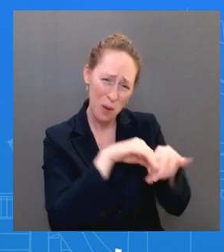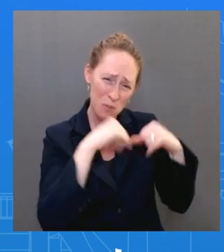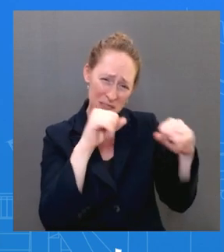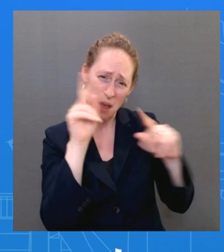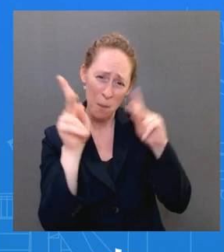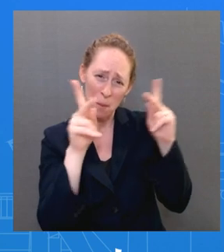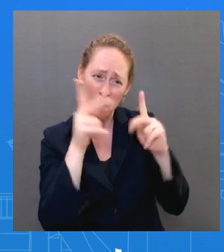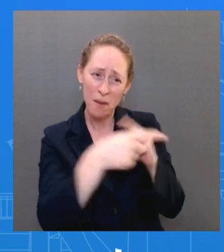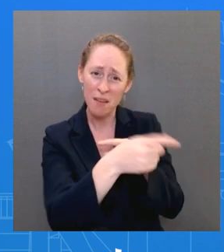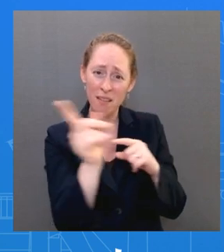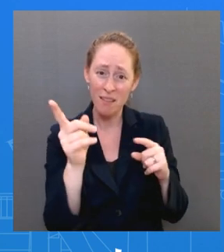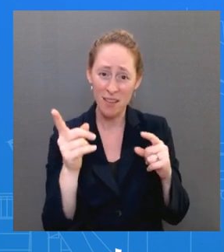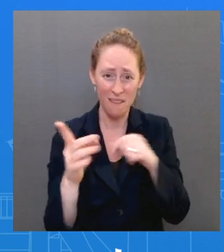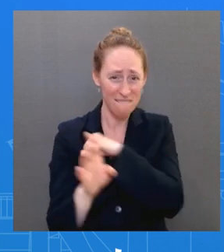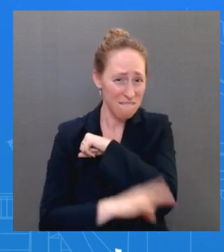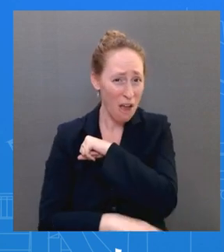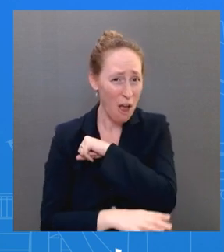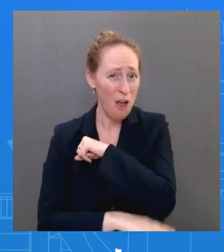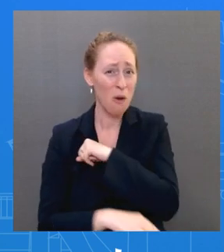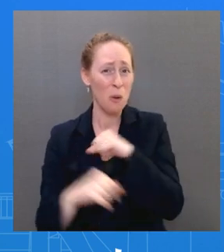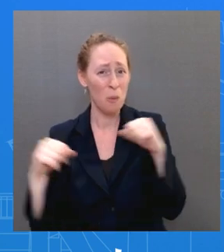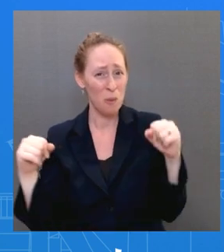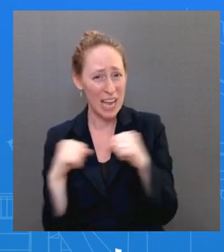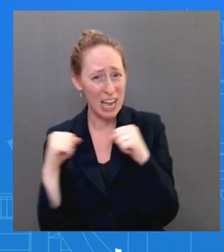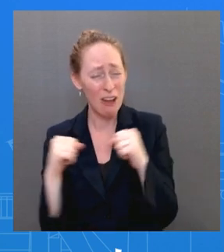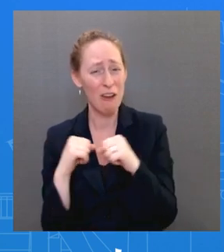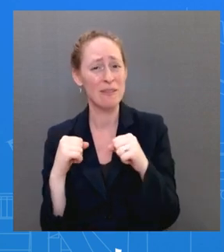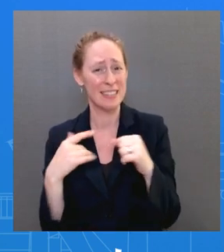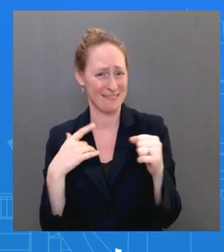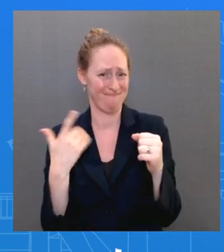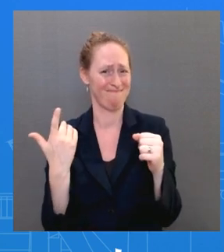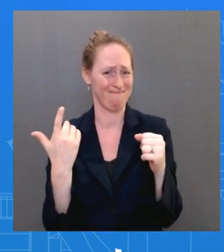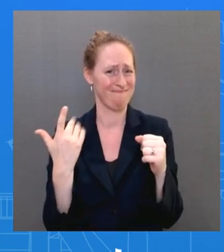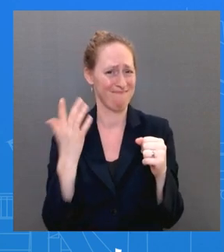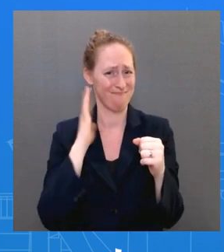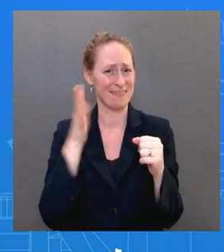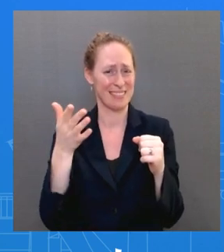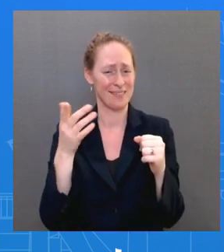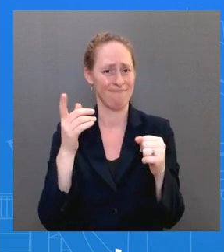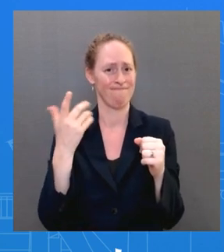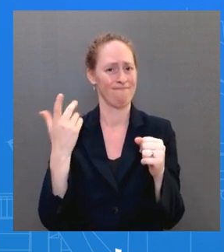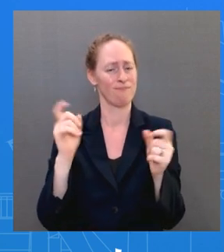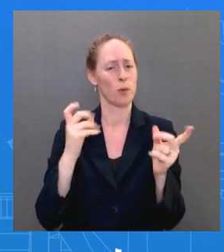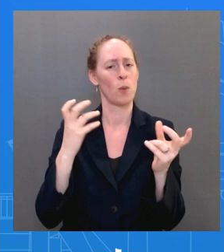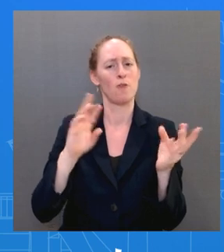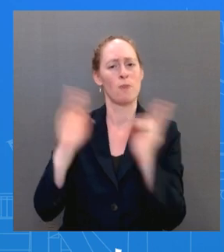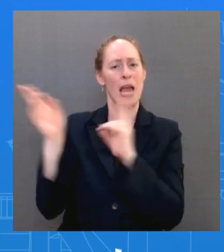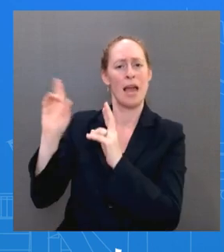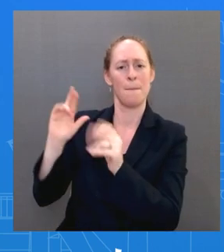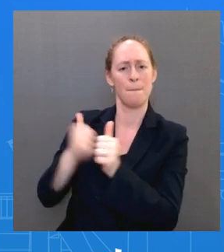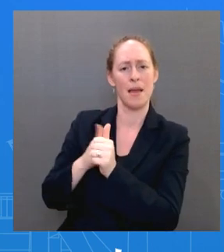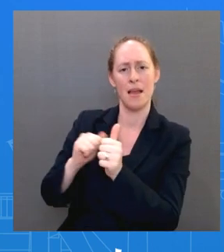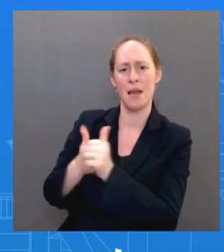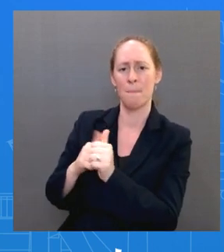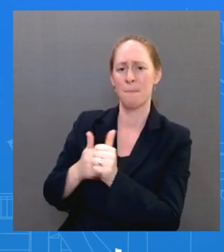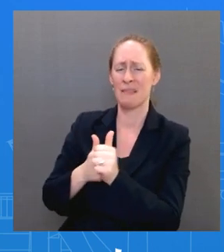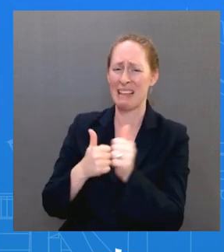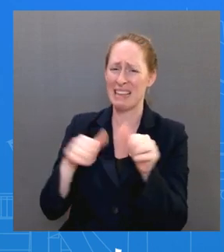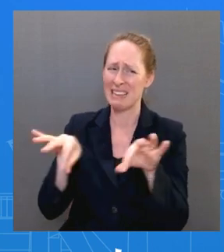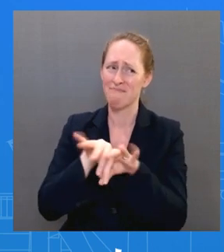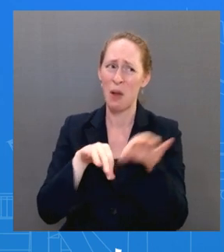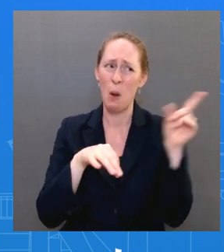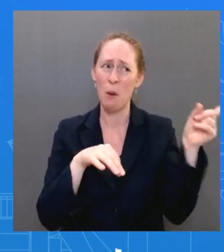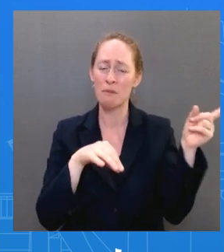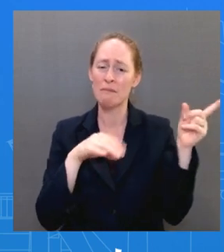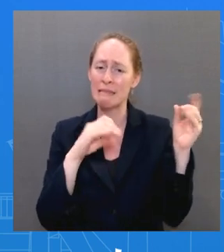We need the resources now to prepare for the fall and winter. And it's really important that Congress step up and do its part. So anyway,